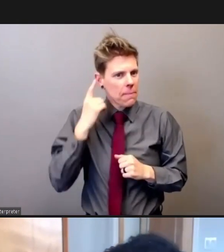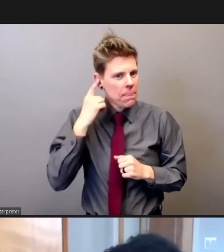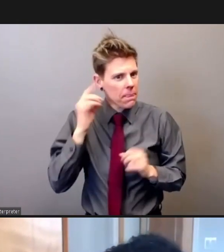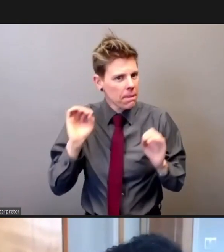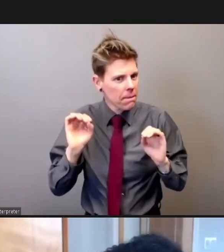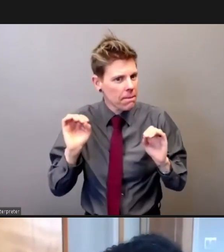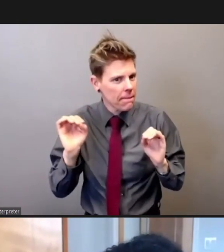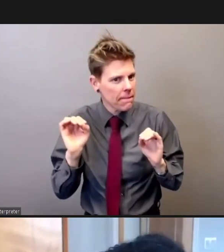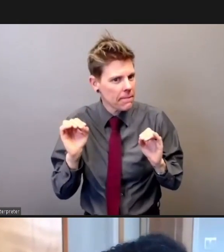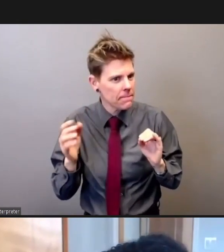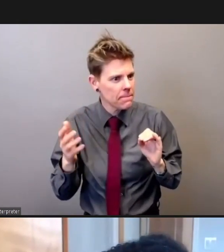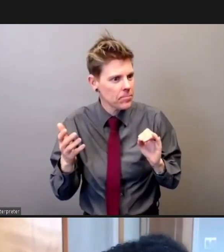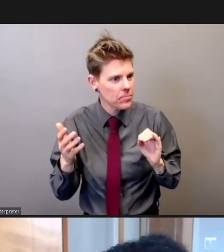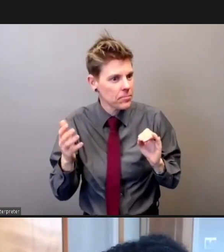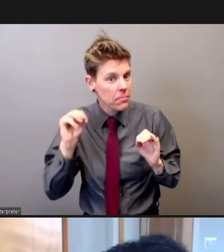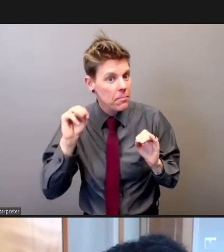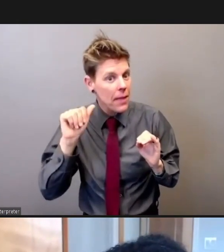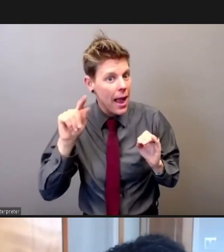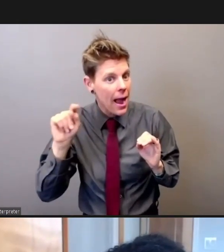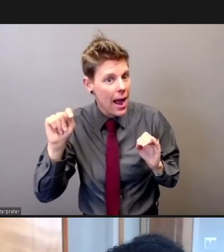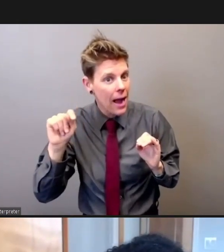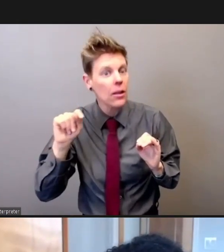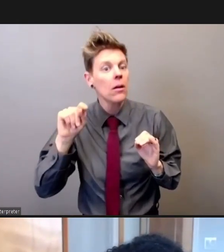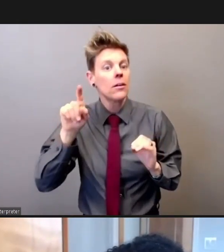Matt, if you want to go ahead and unmute, you can go right ahead.